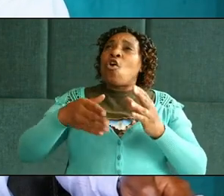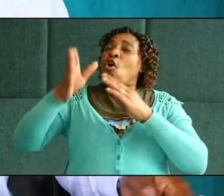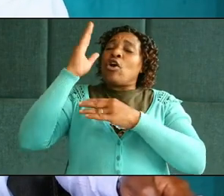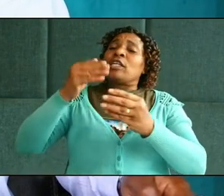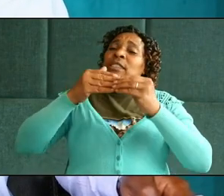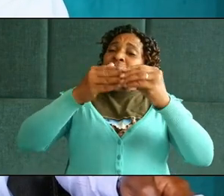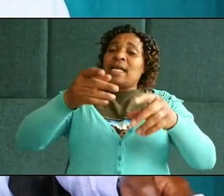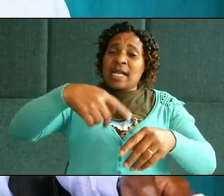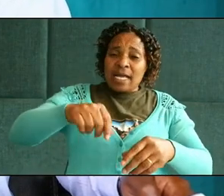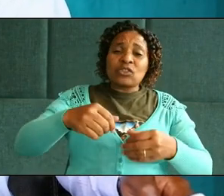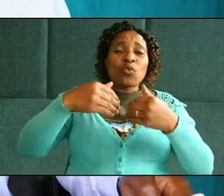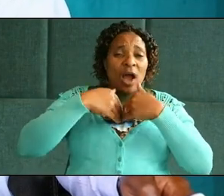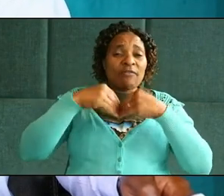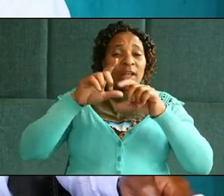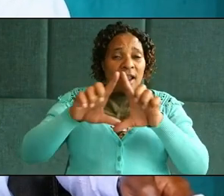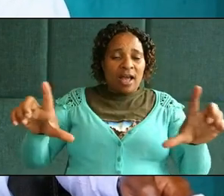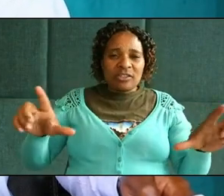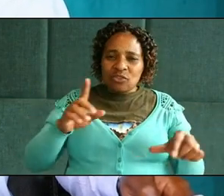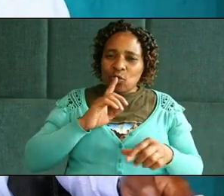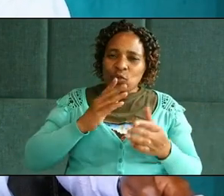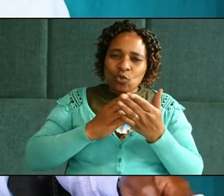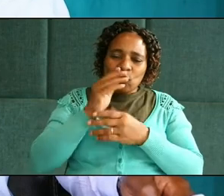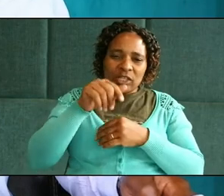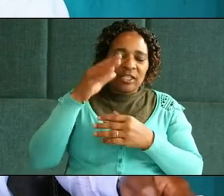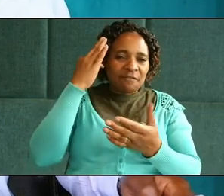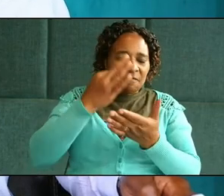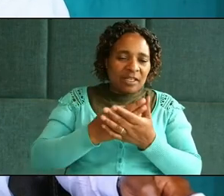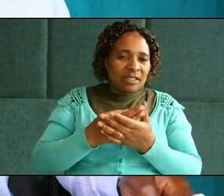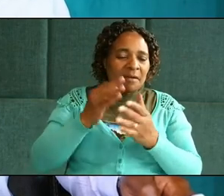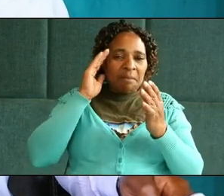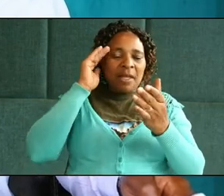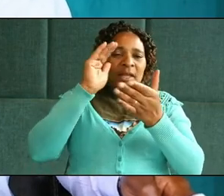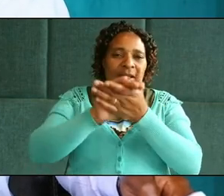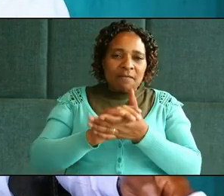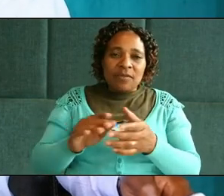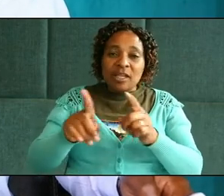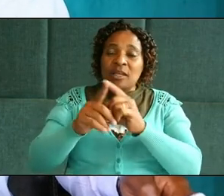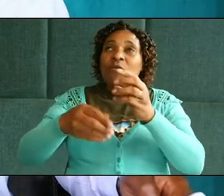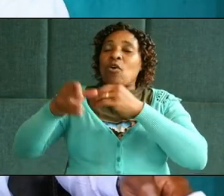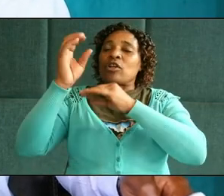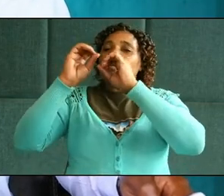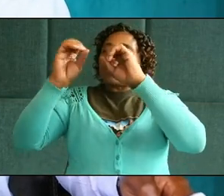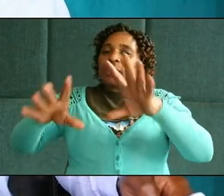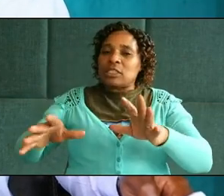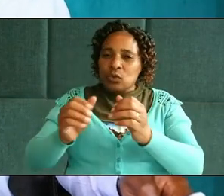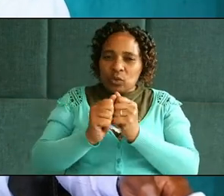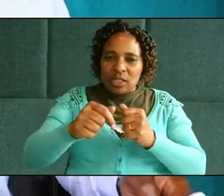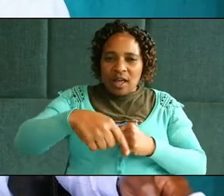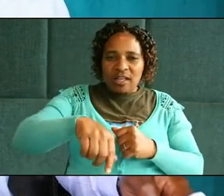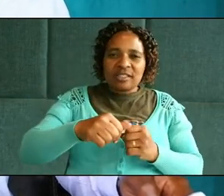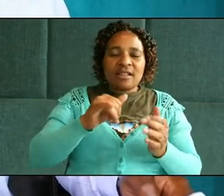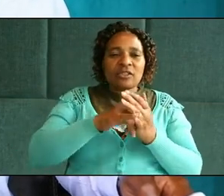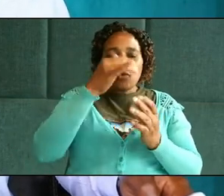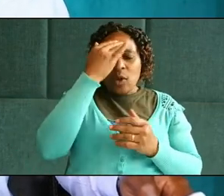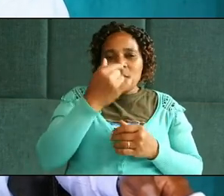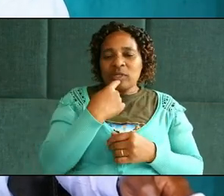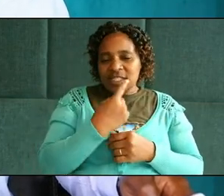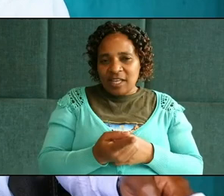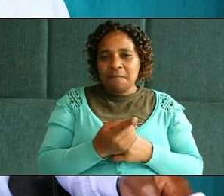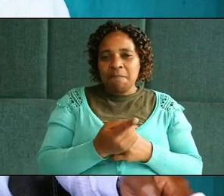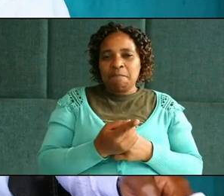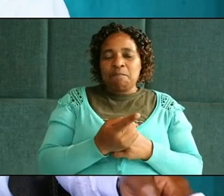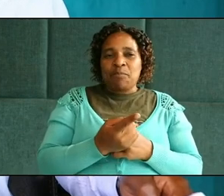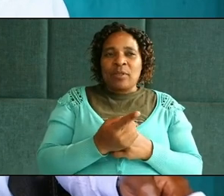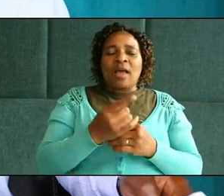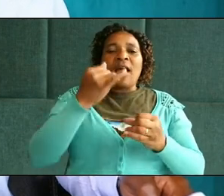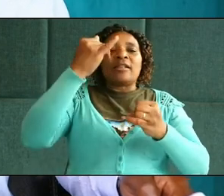we are going to have this land. So through that faith and believing like God's blessings are with us, that's why we see him like at the